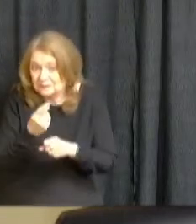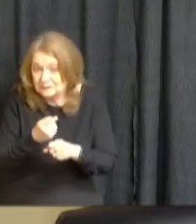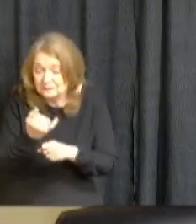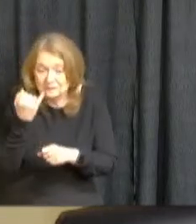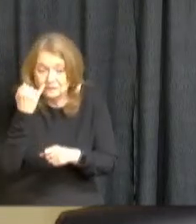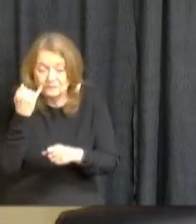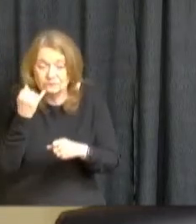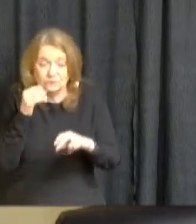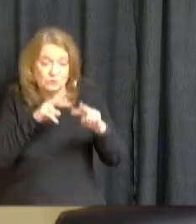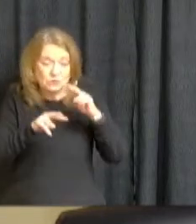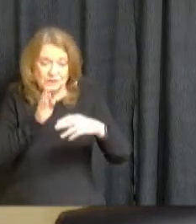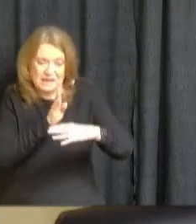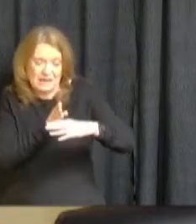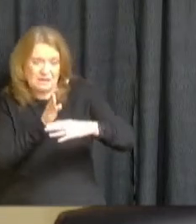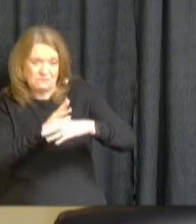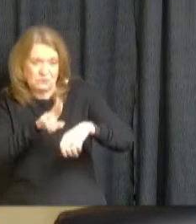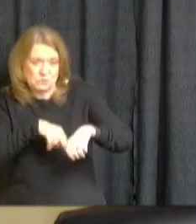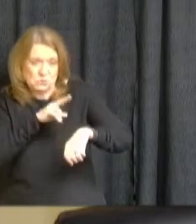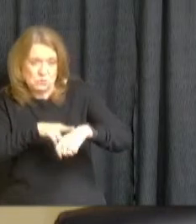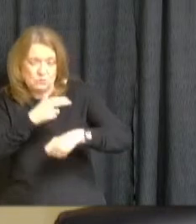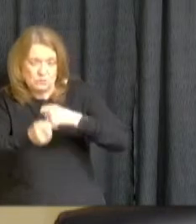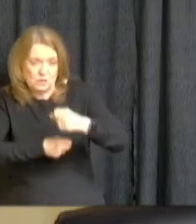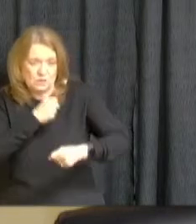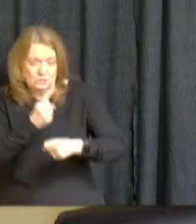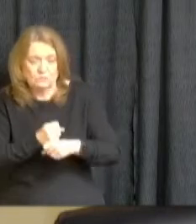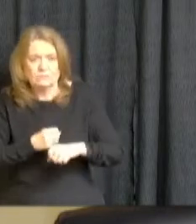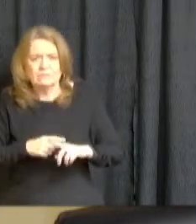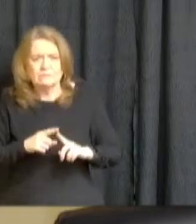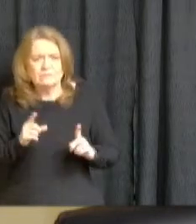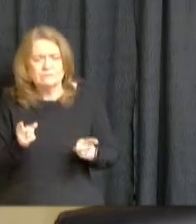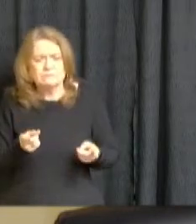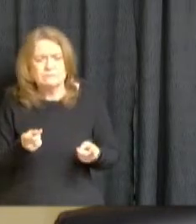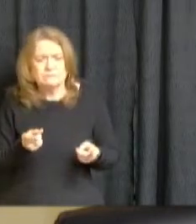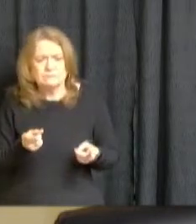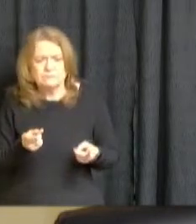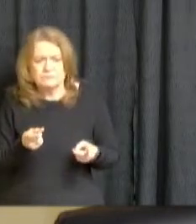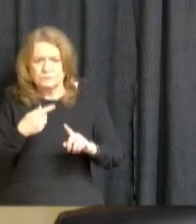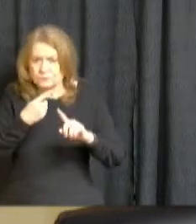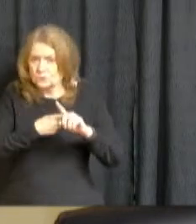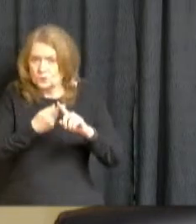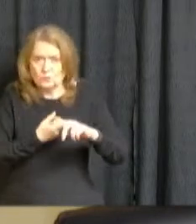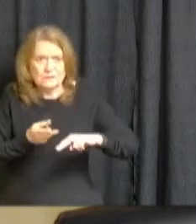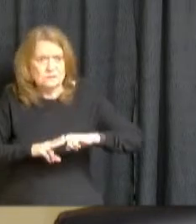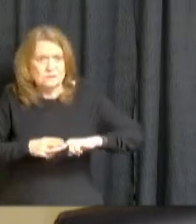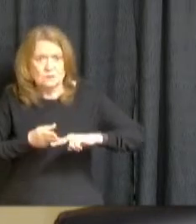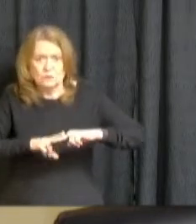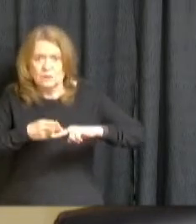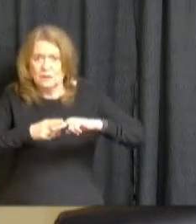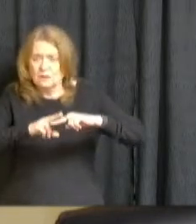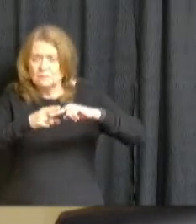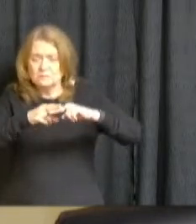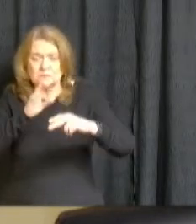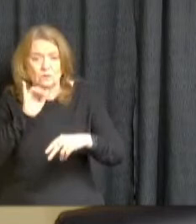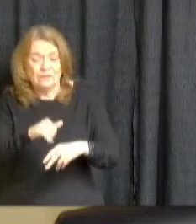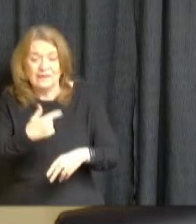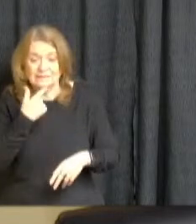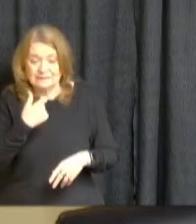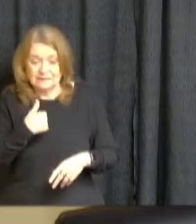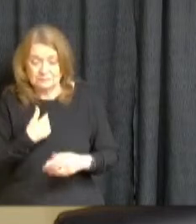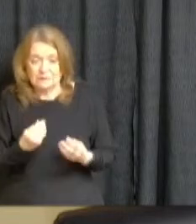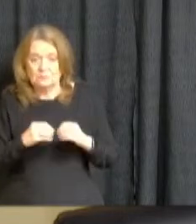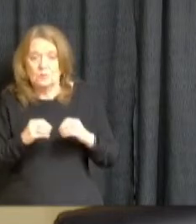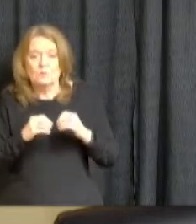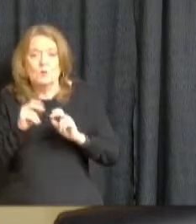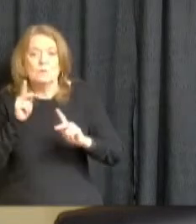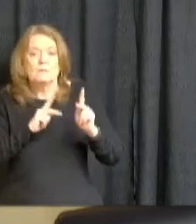you're looking at average normal years. But rent rates going up. So that just tells me that more and more